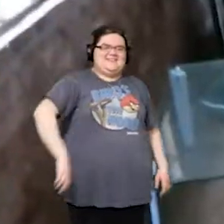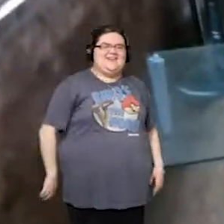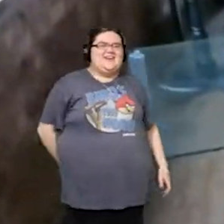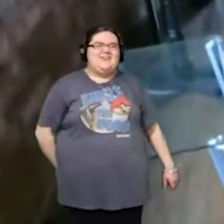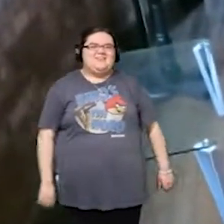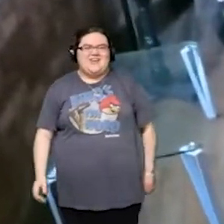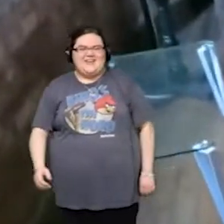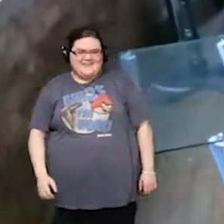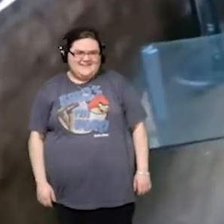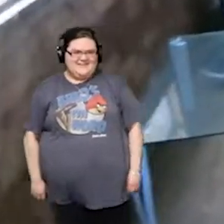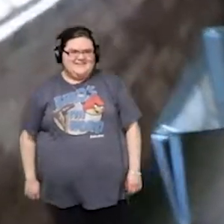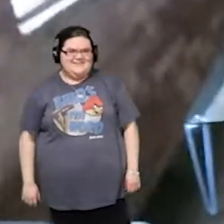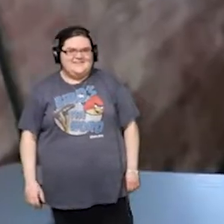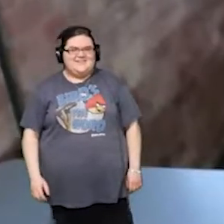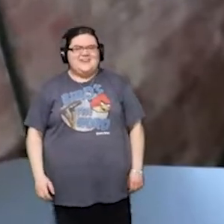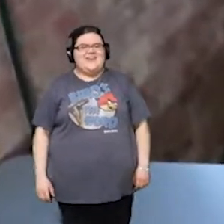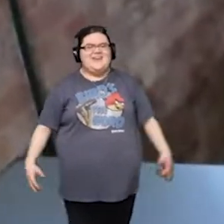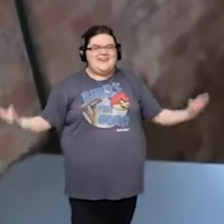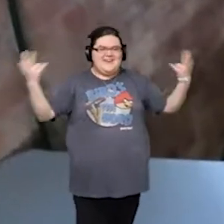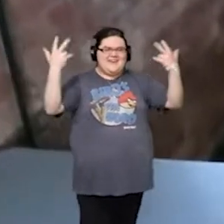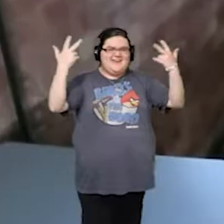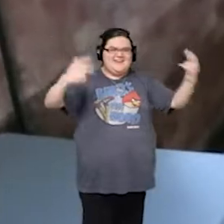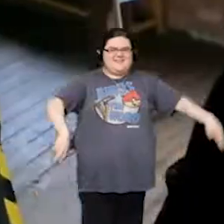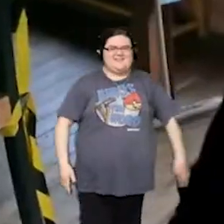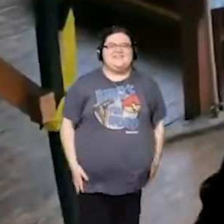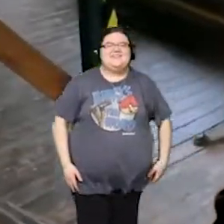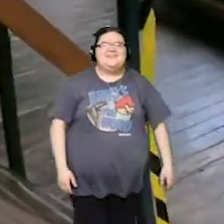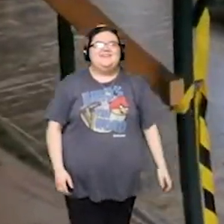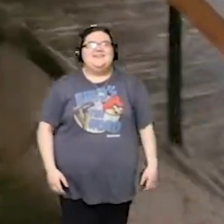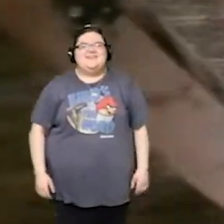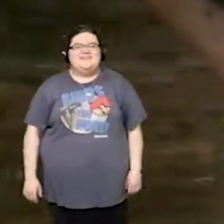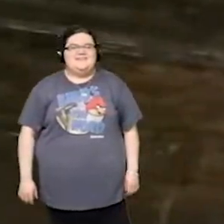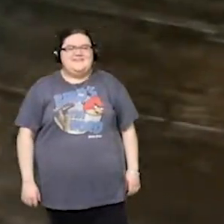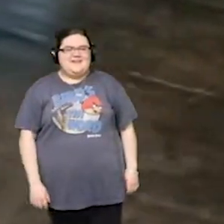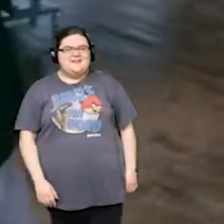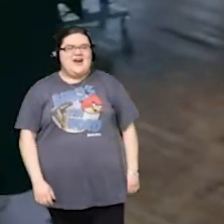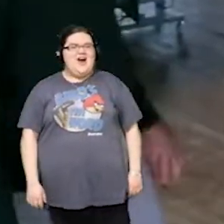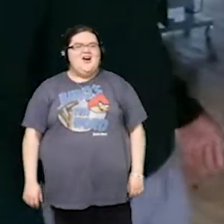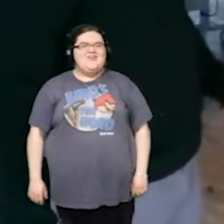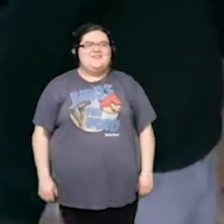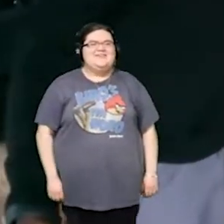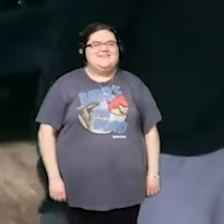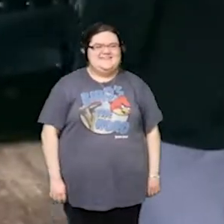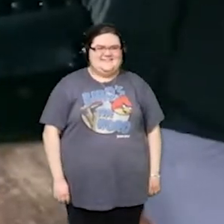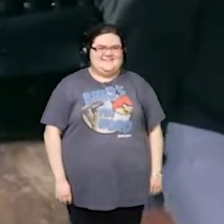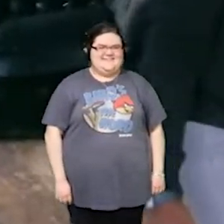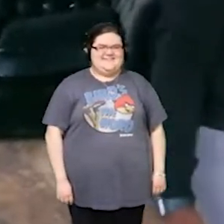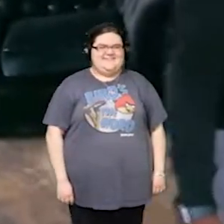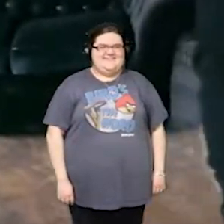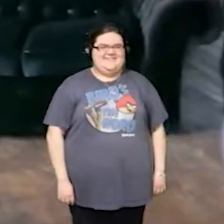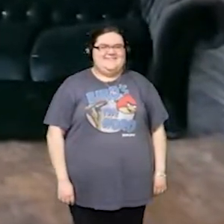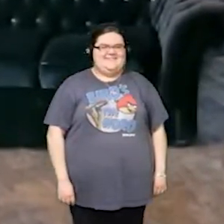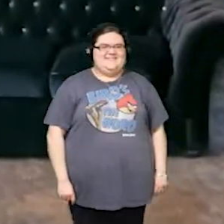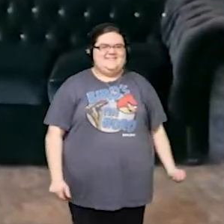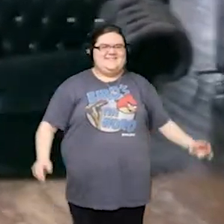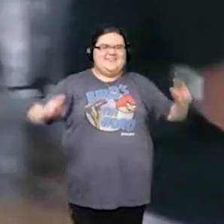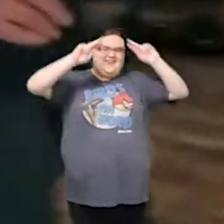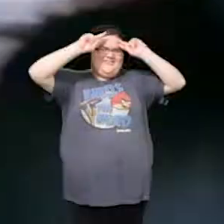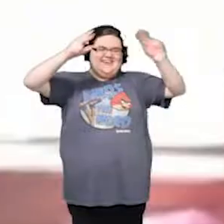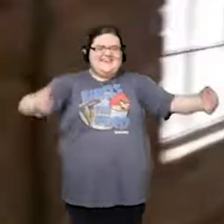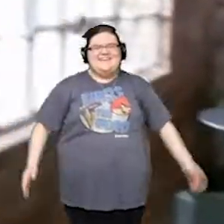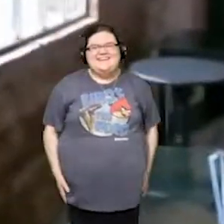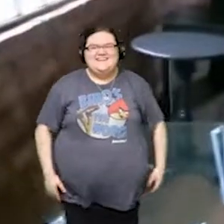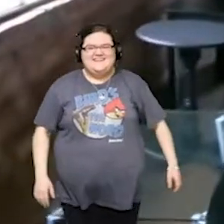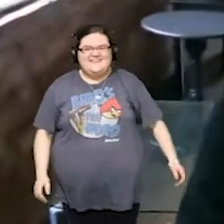Let's get Jay to 5,000 subs. We can do that, gang. Right? Come on, 5,000 subs for Jay. Let's go. I know we got the power on this channel. Hopefully.